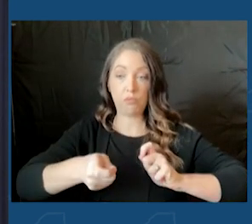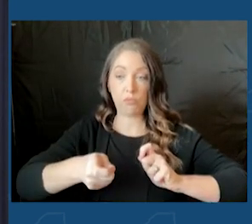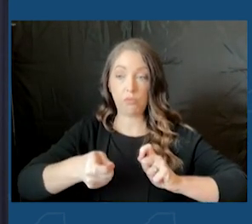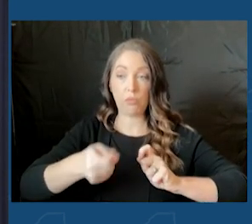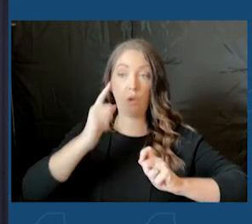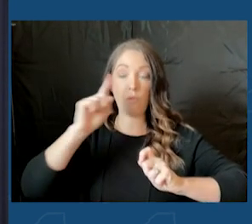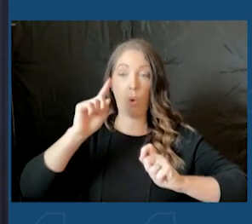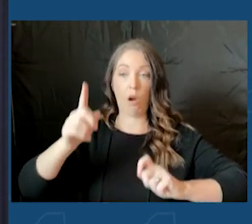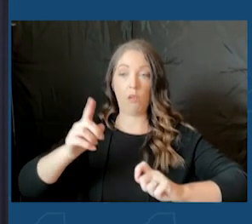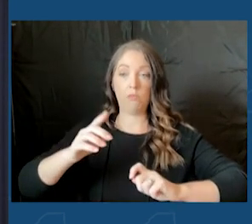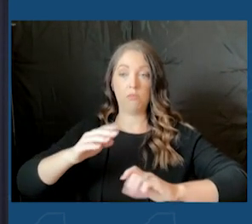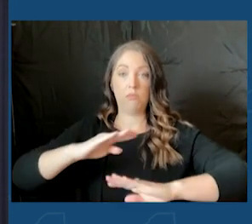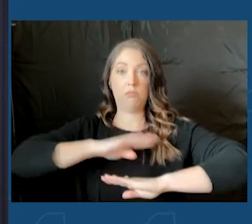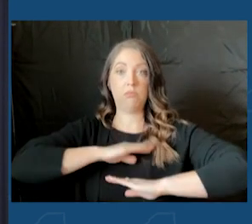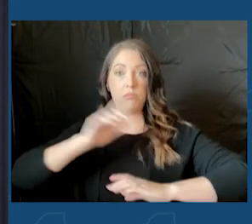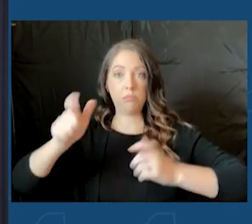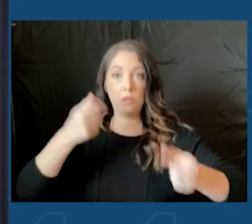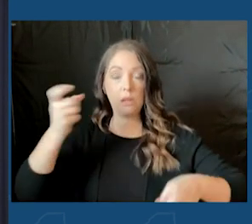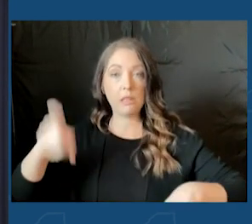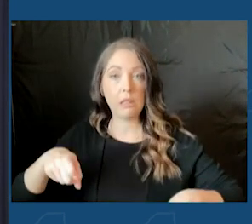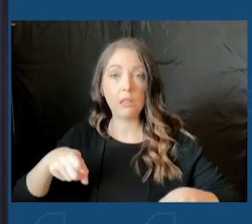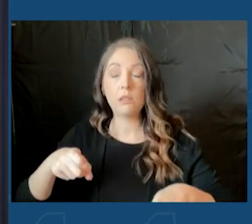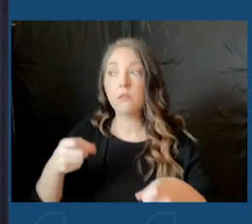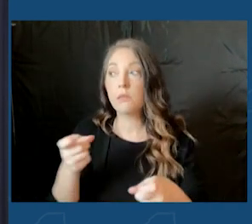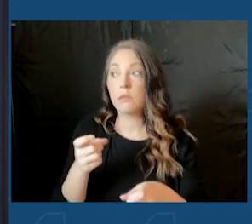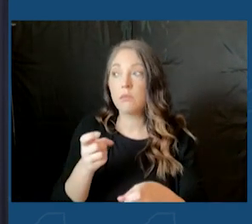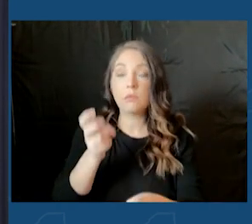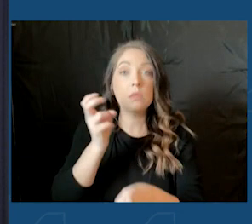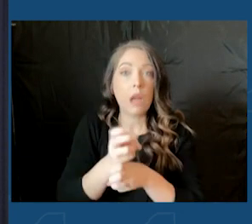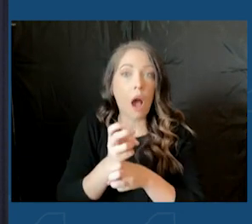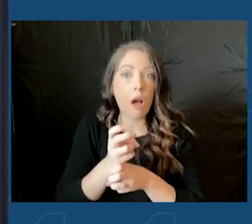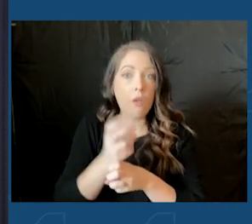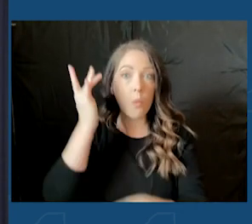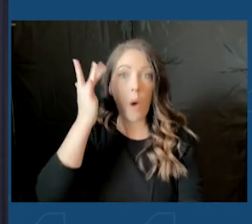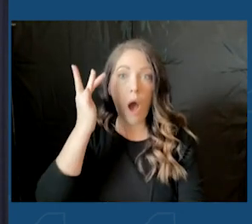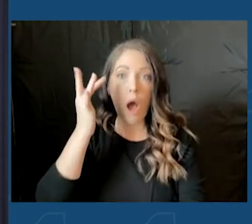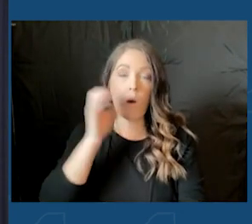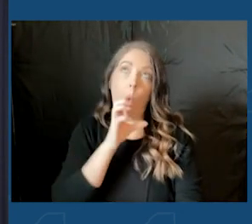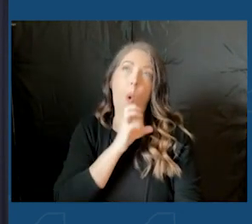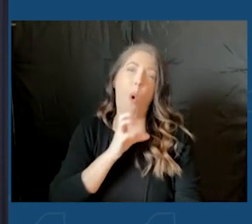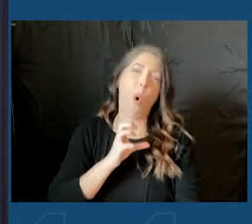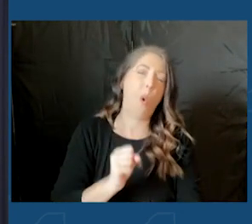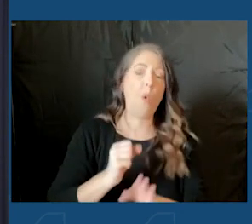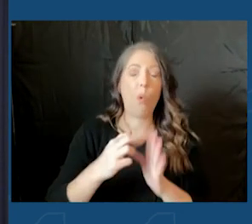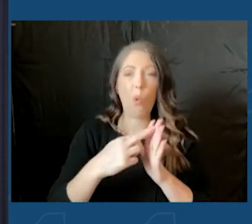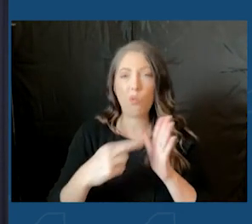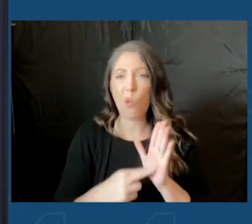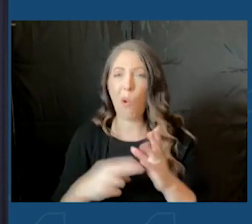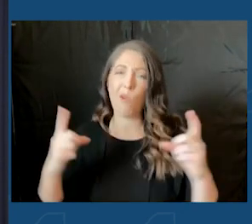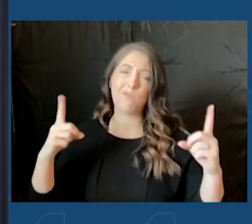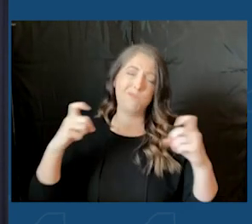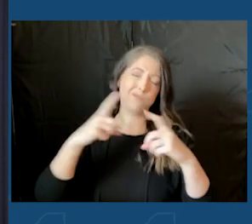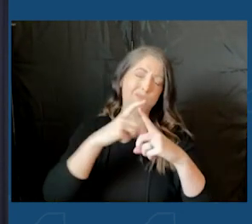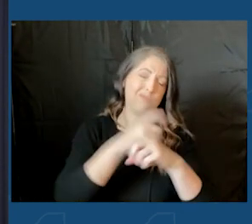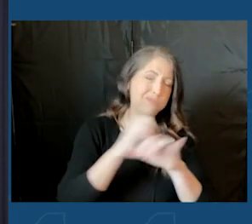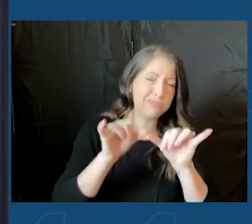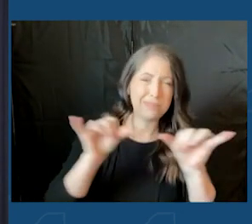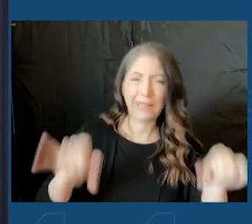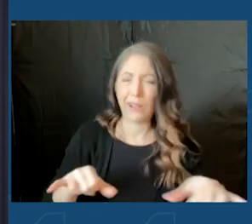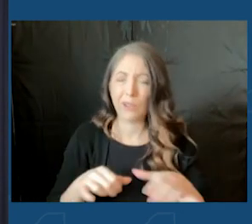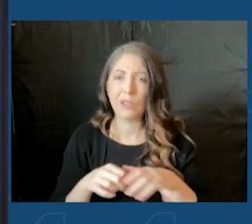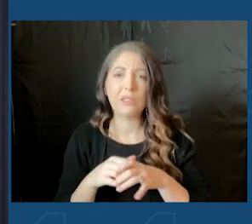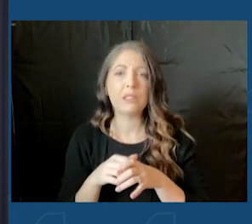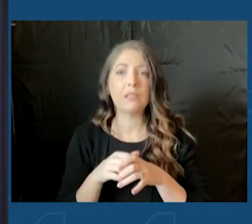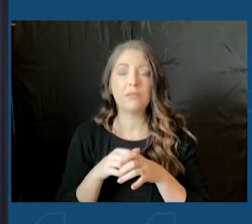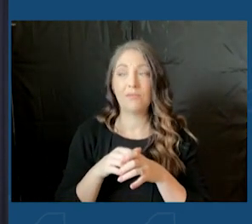the greatest need is challenging because of all kinds of arcane rules and, you know, complex standards. And indeed, in this case, zoning